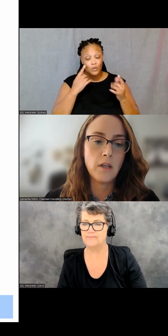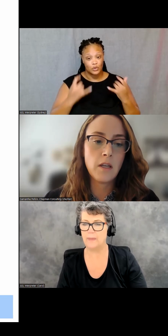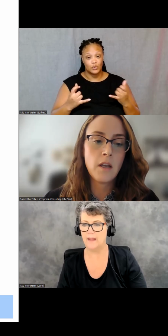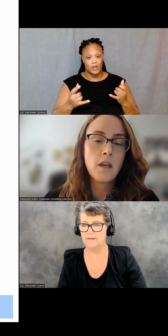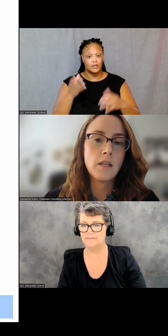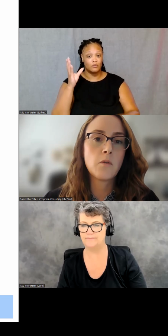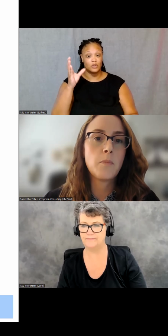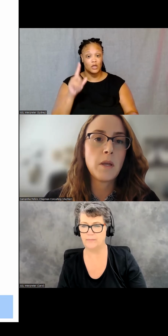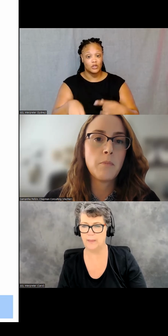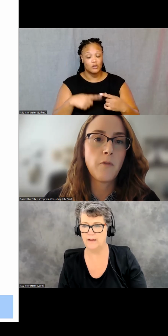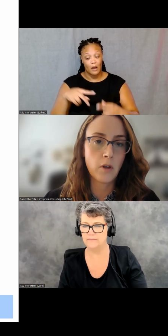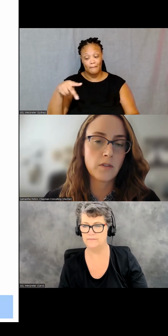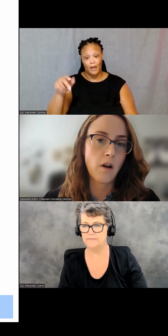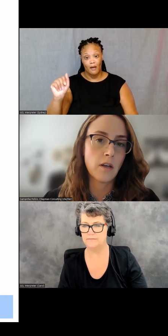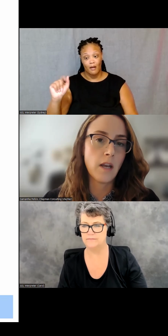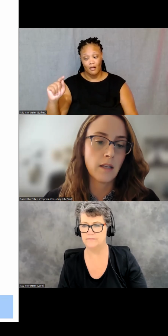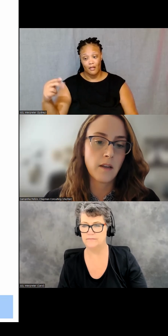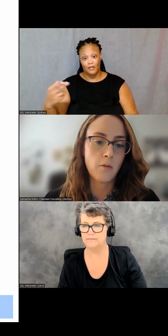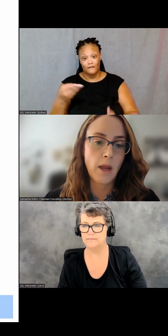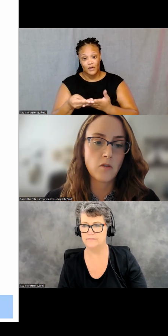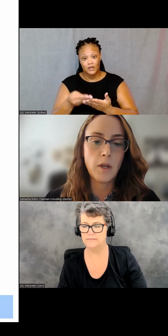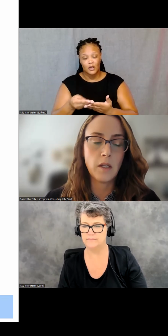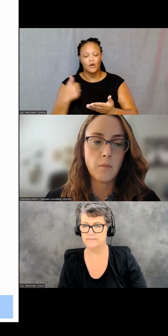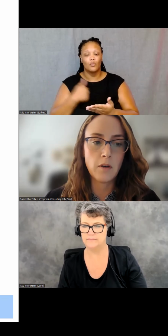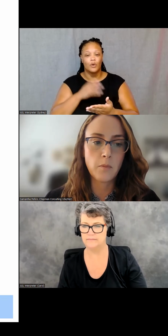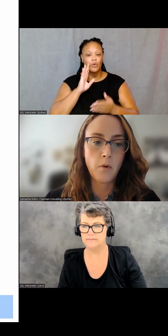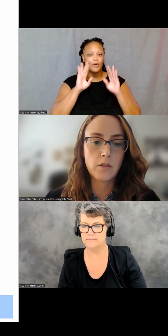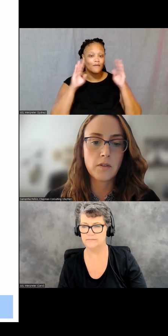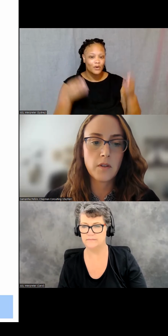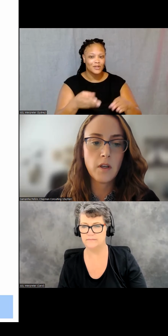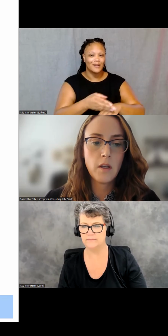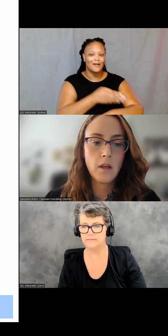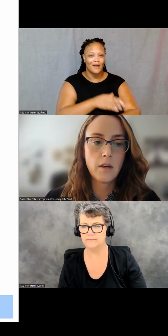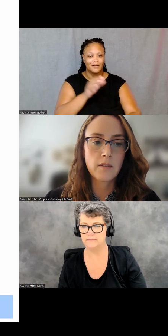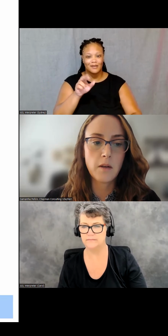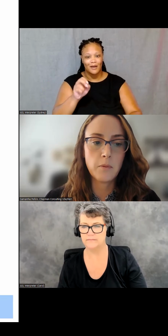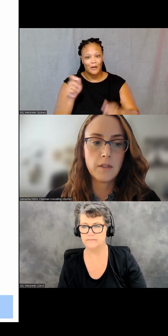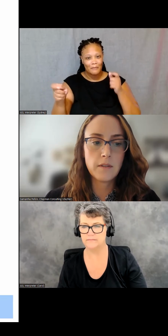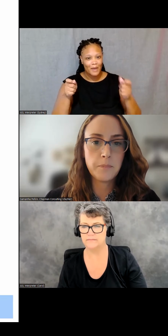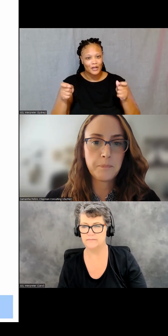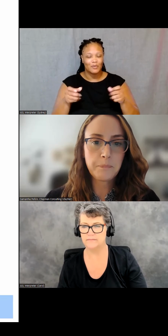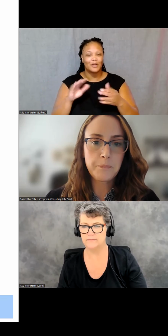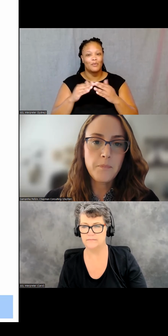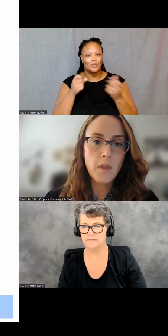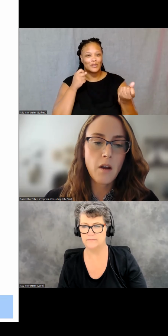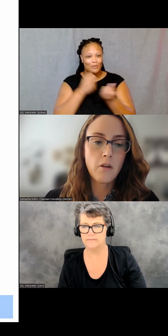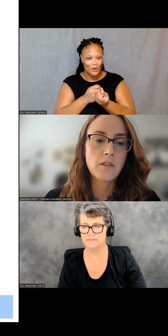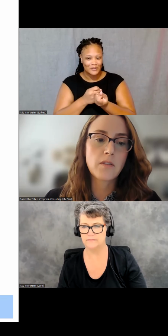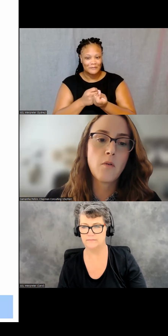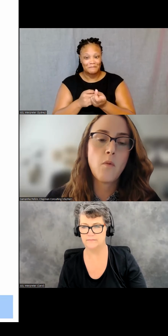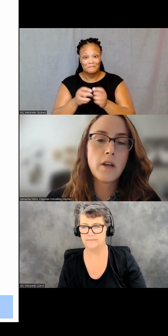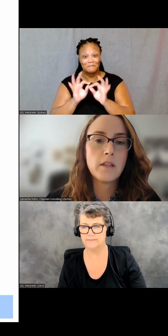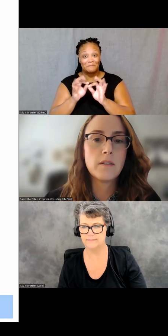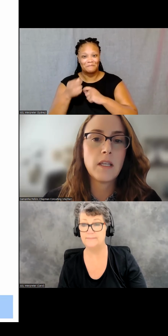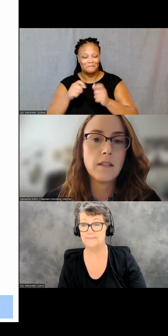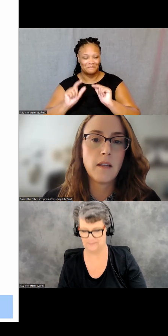PATH funding, these will be focused on enhanced care management and community supports. Next slide, please. All right,